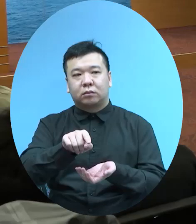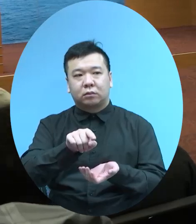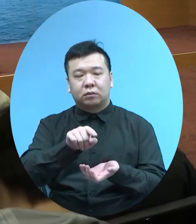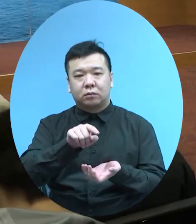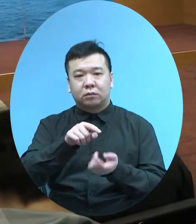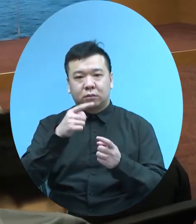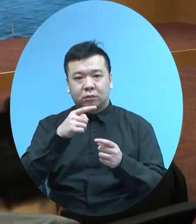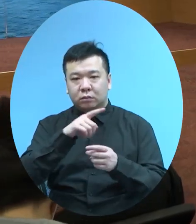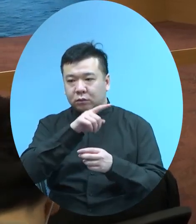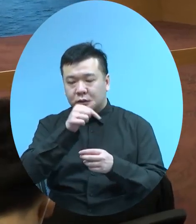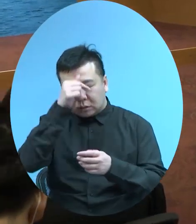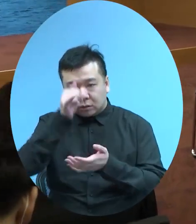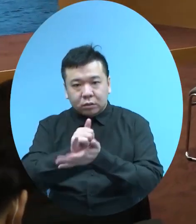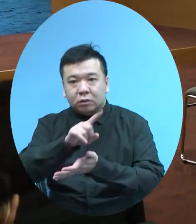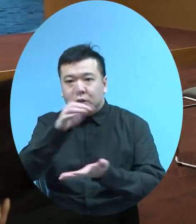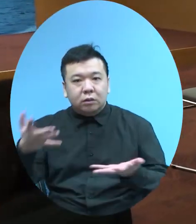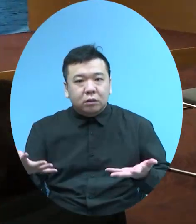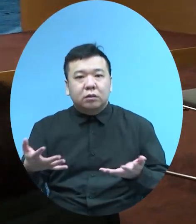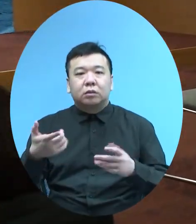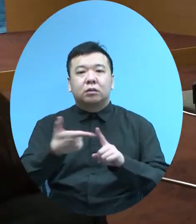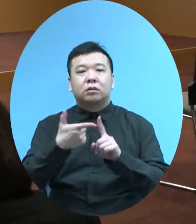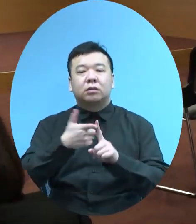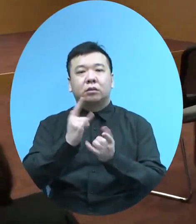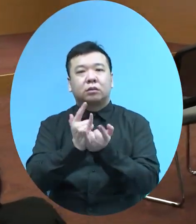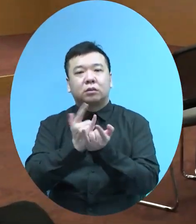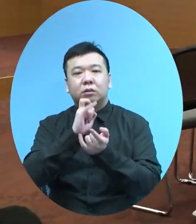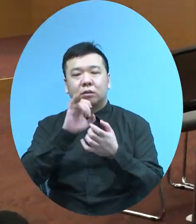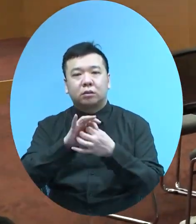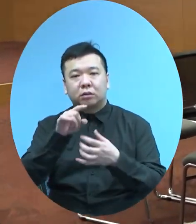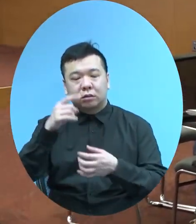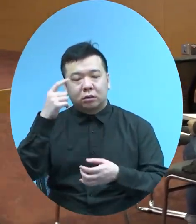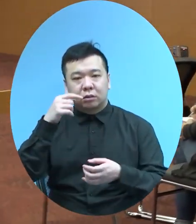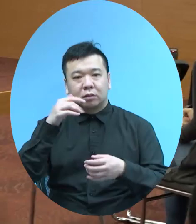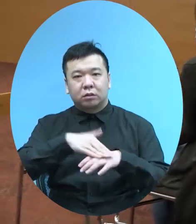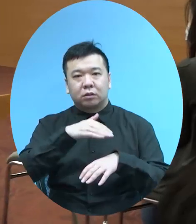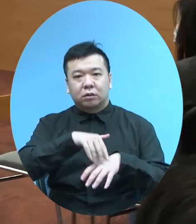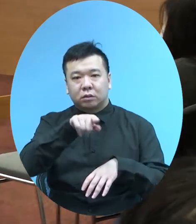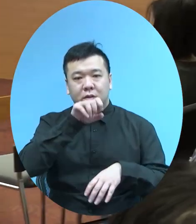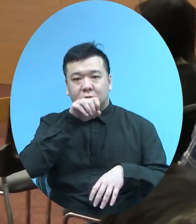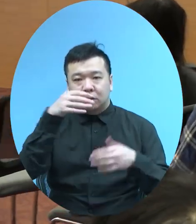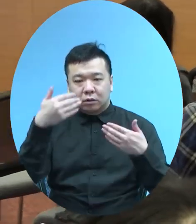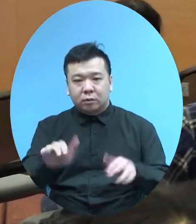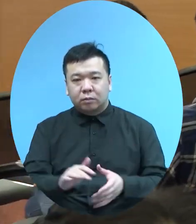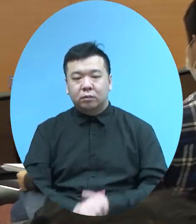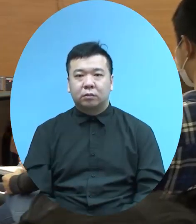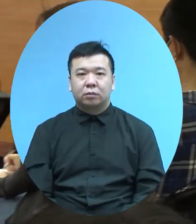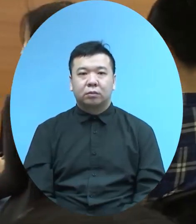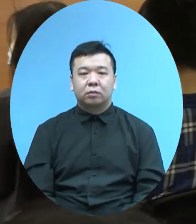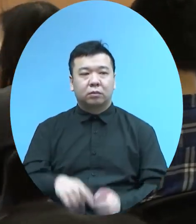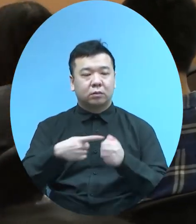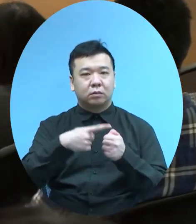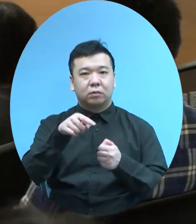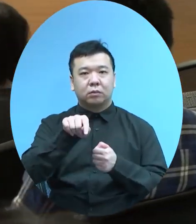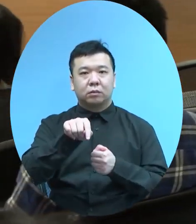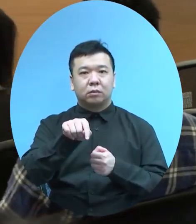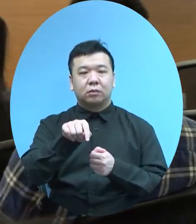And as Dr. Chen mentioned, the source of the first patient, like how the